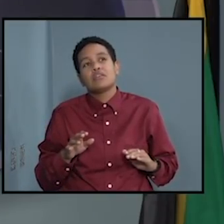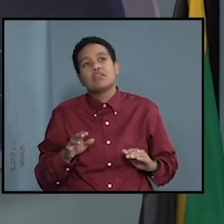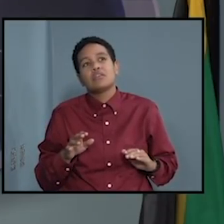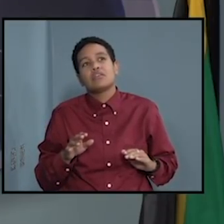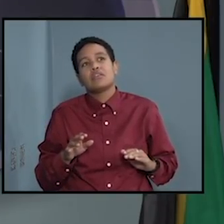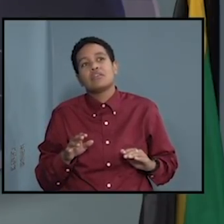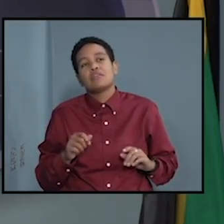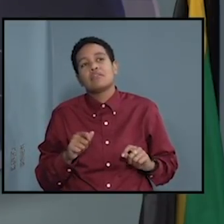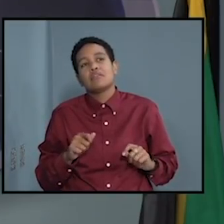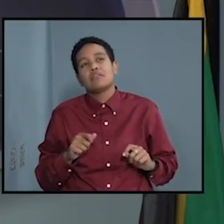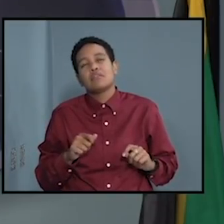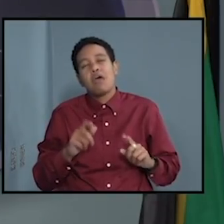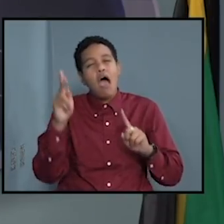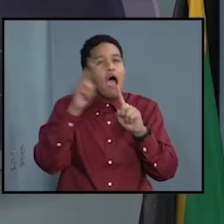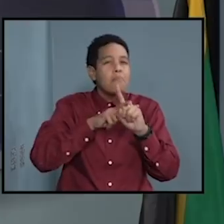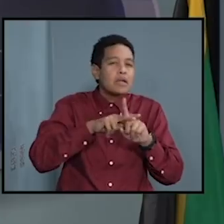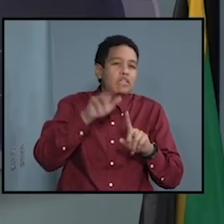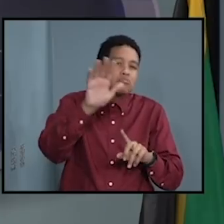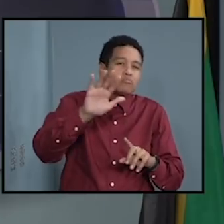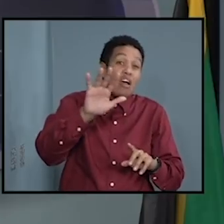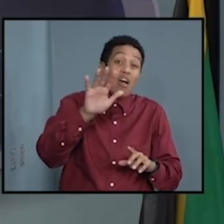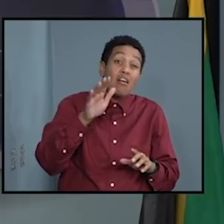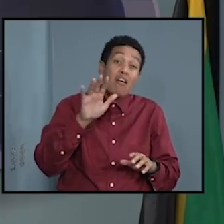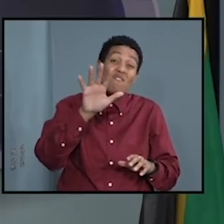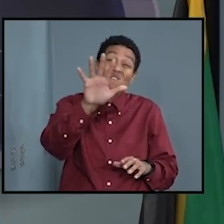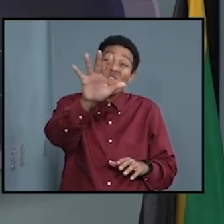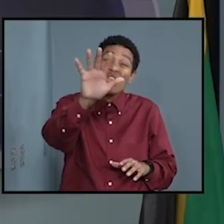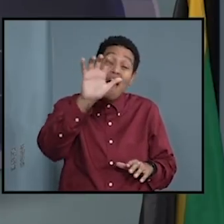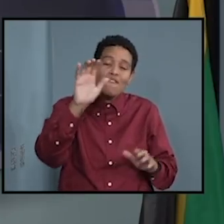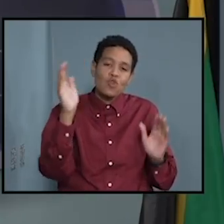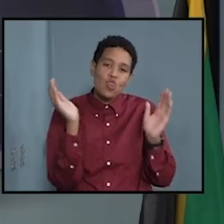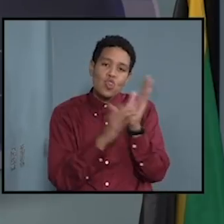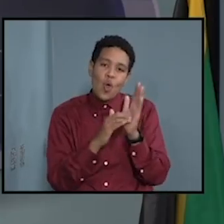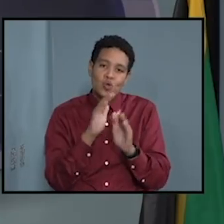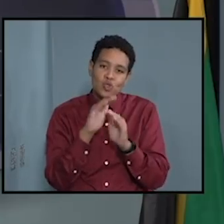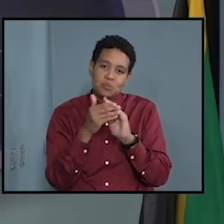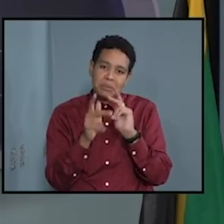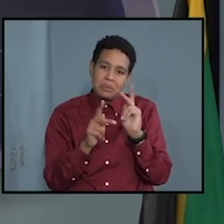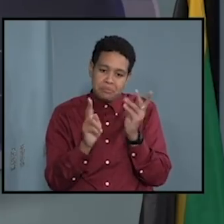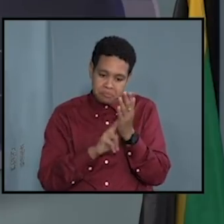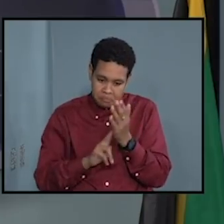on behalf of approximately 500,000 Jamaicans.